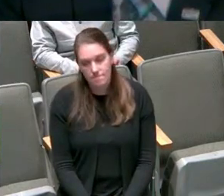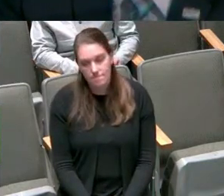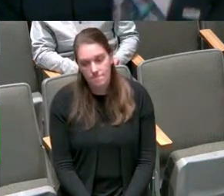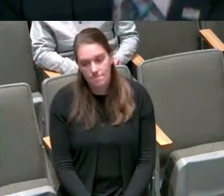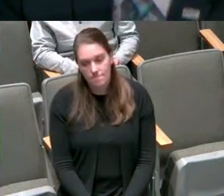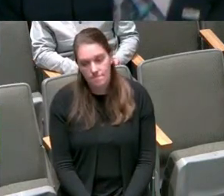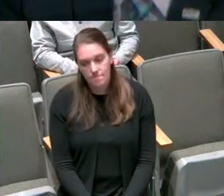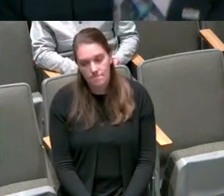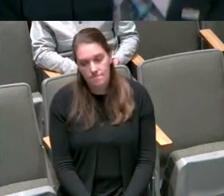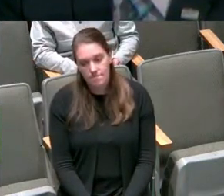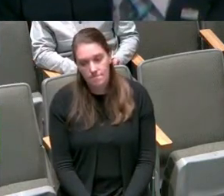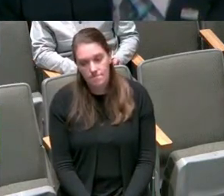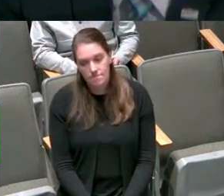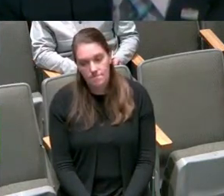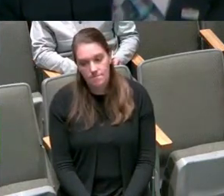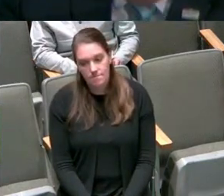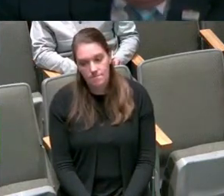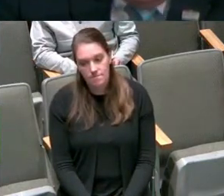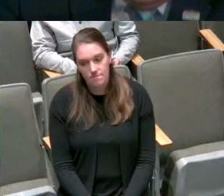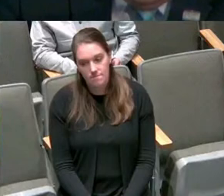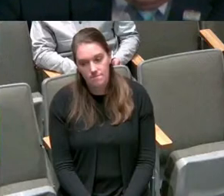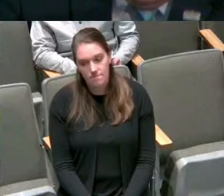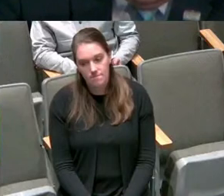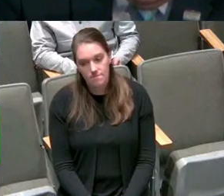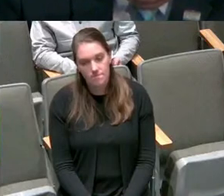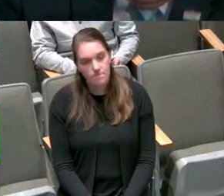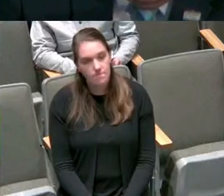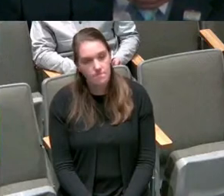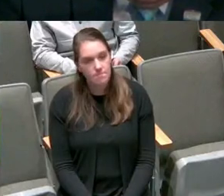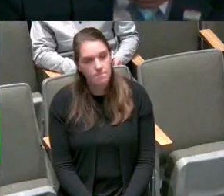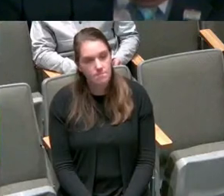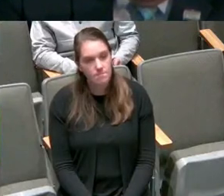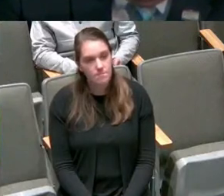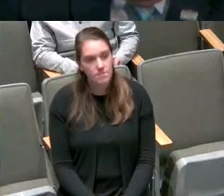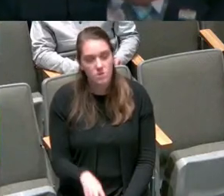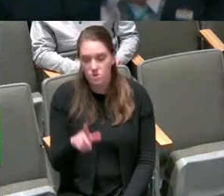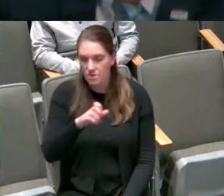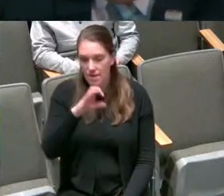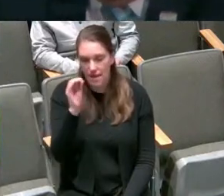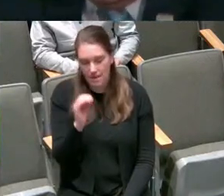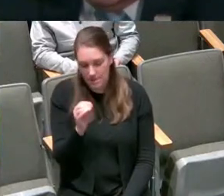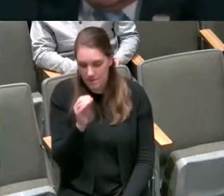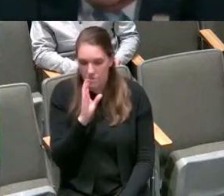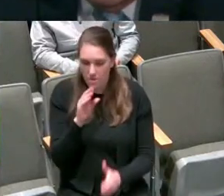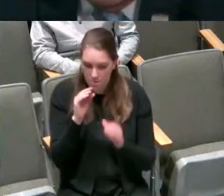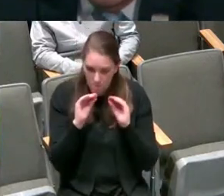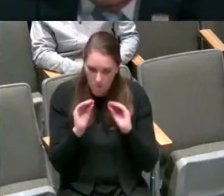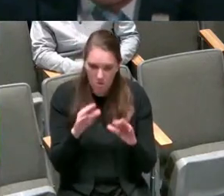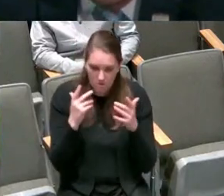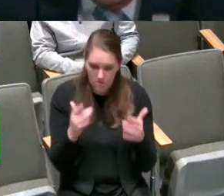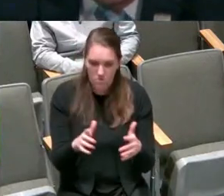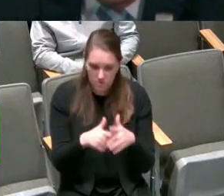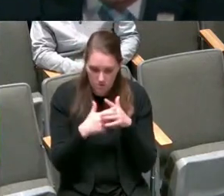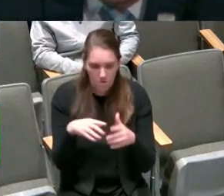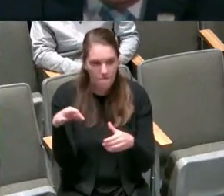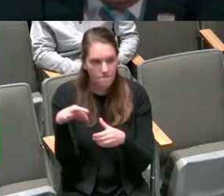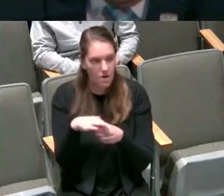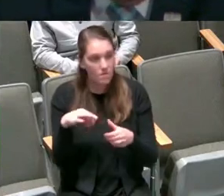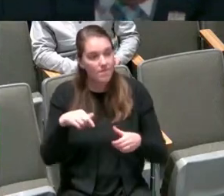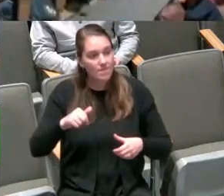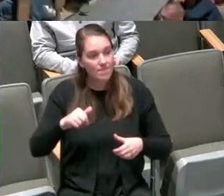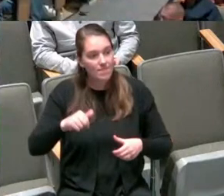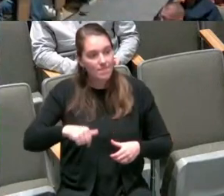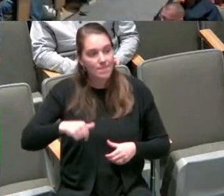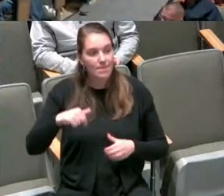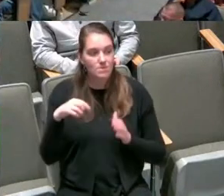pardon me yes so unanimous we're moving to a vote this is article